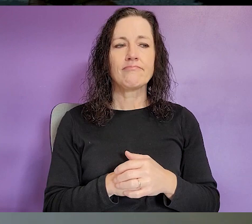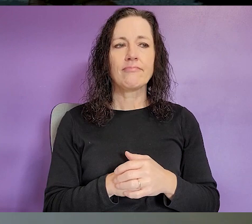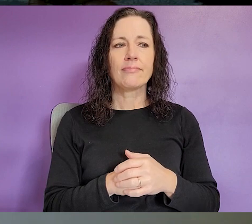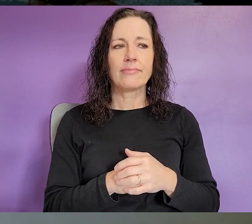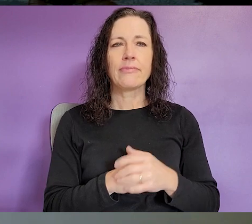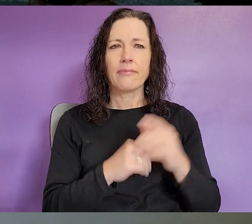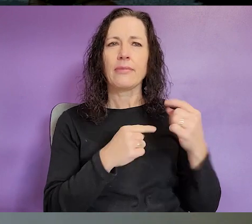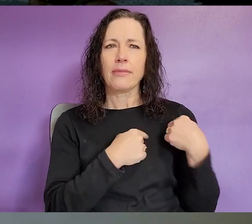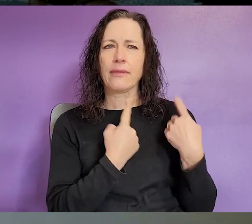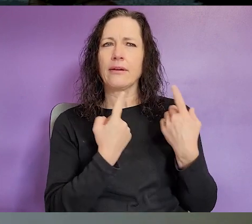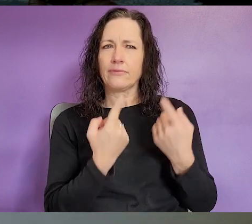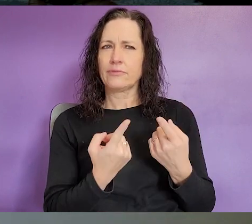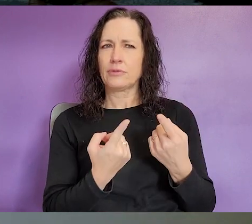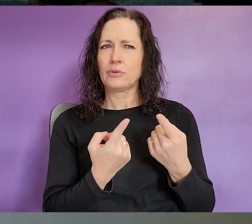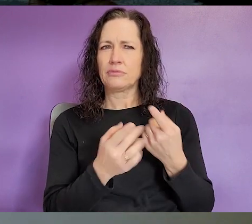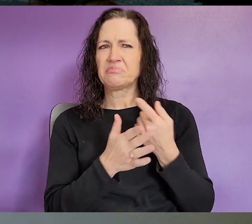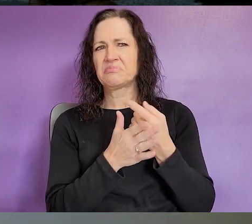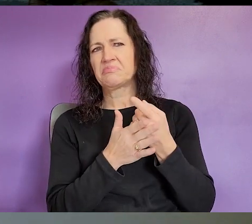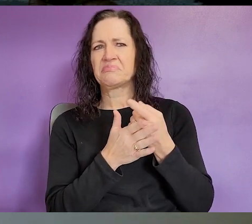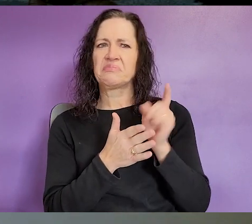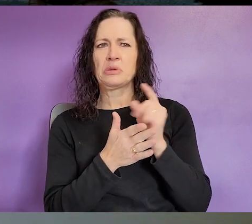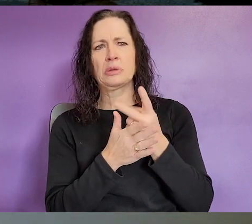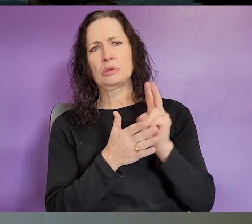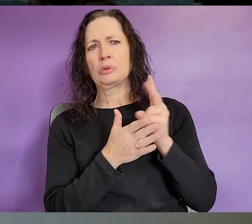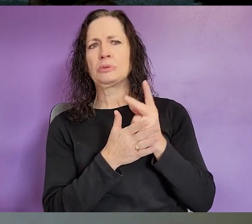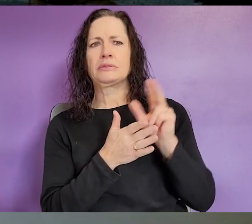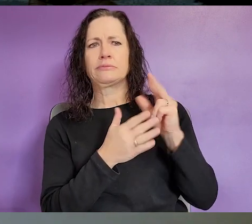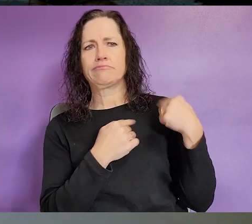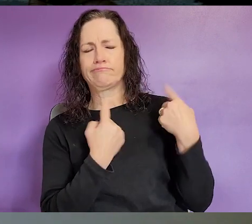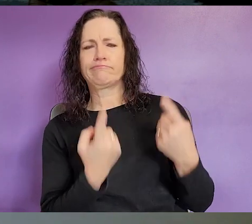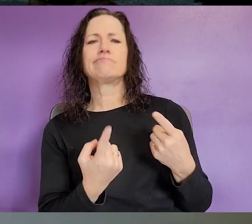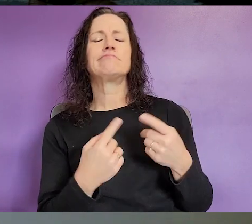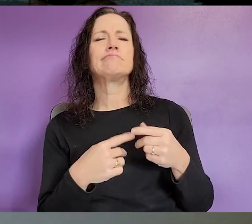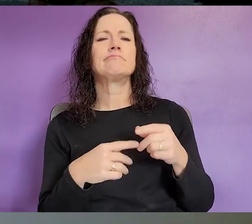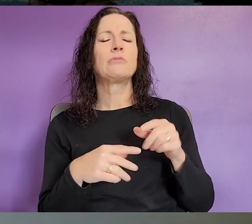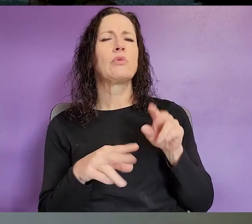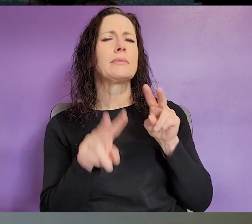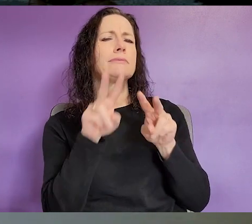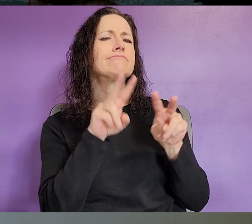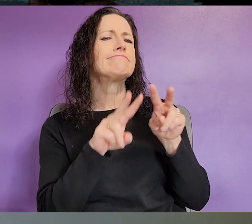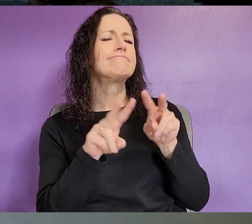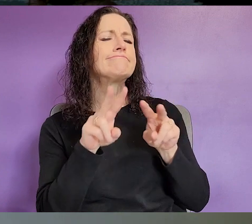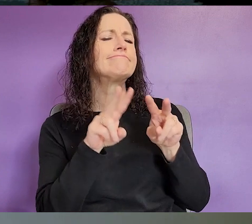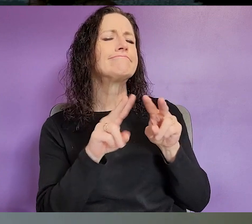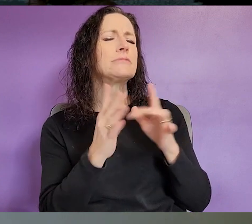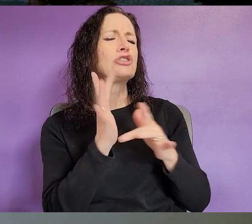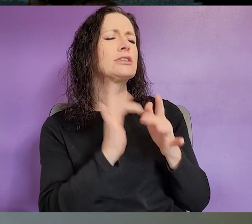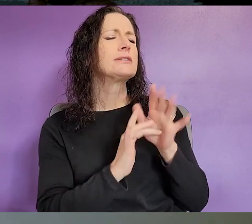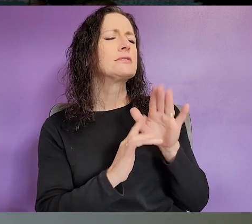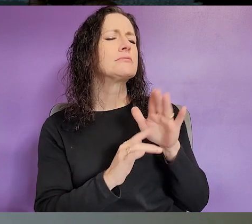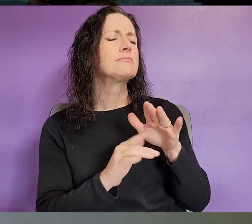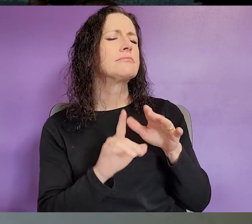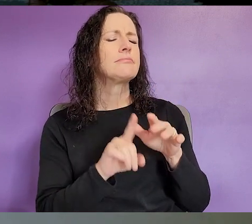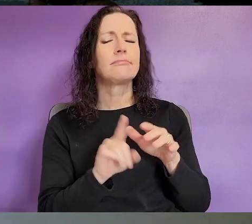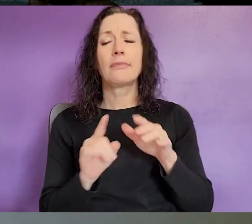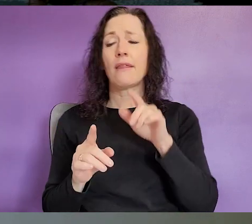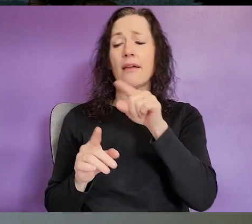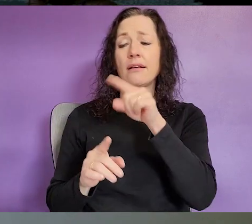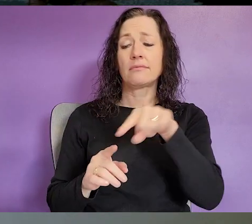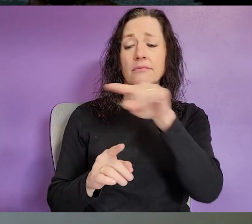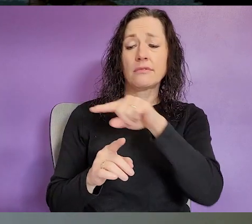We have been watching Jesus in the last few weeks, trying to be